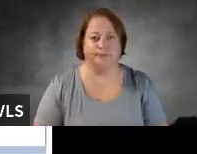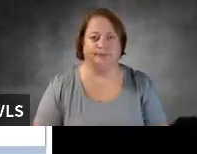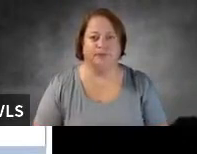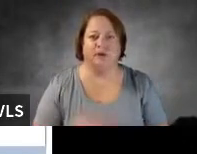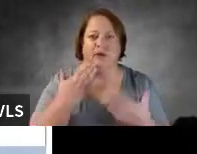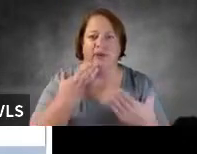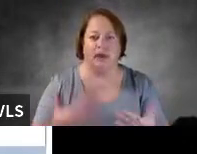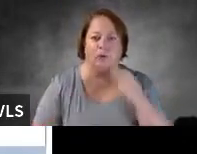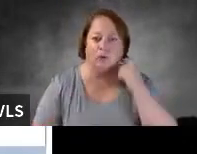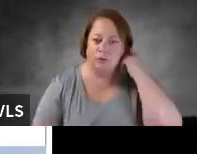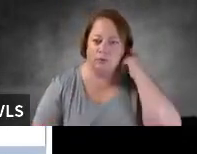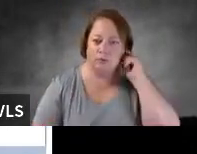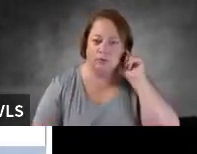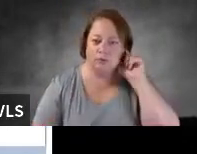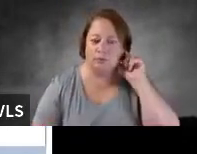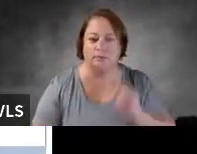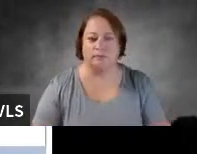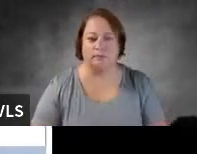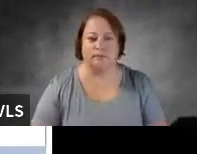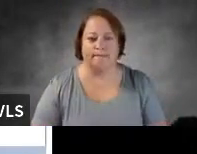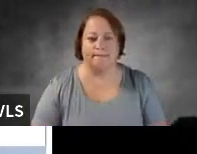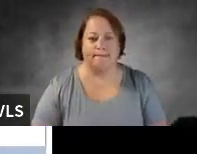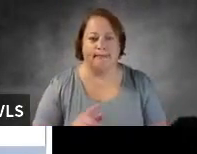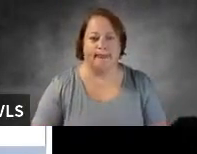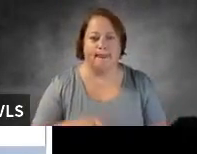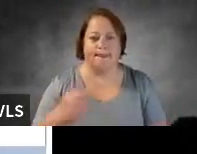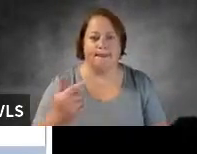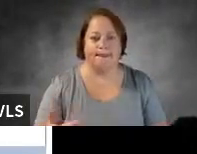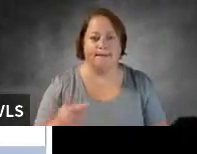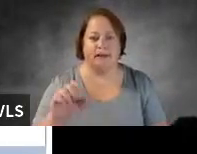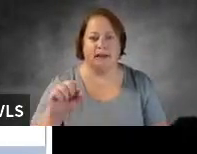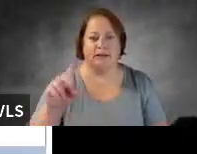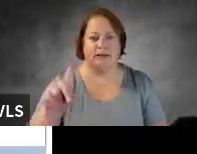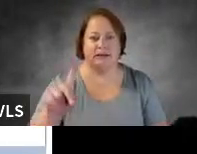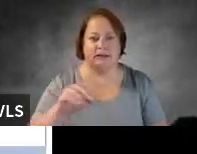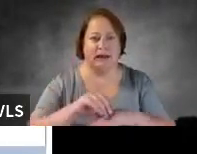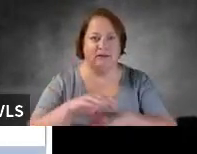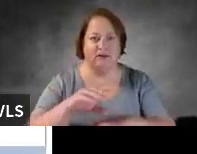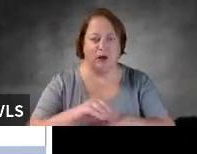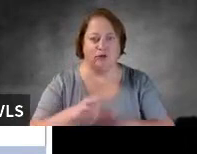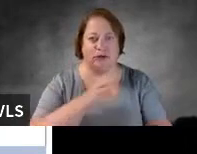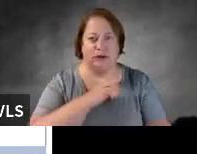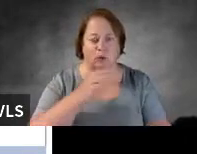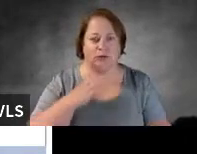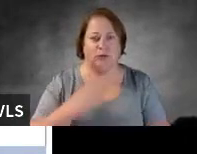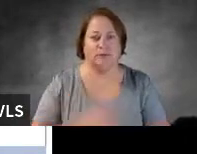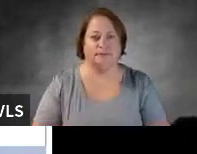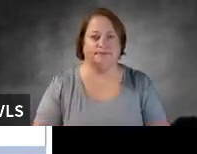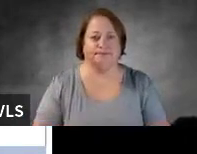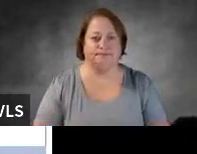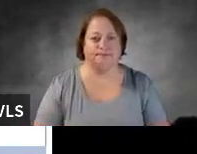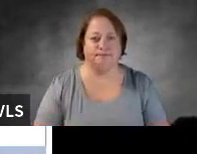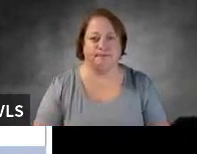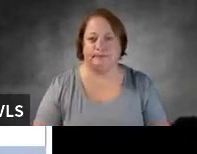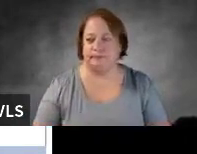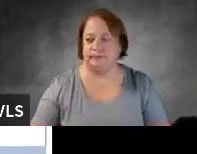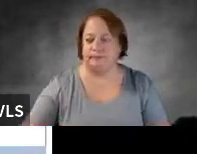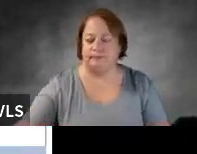Thank you. And I'll turn this next over to the SSD Advisory Council.